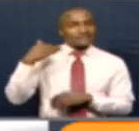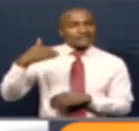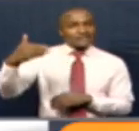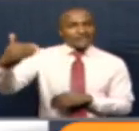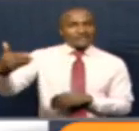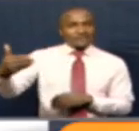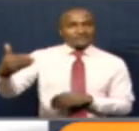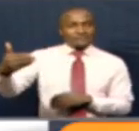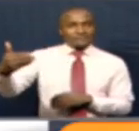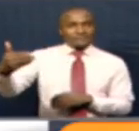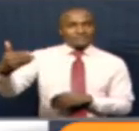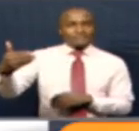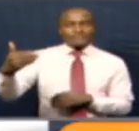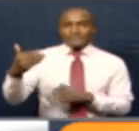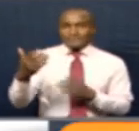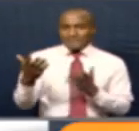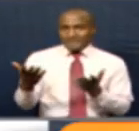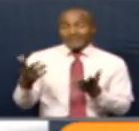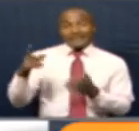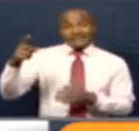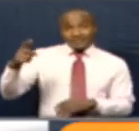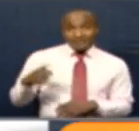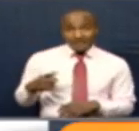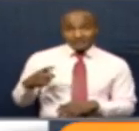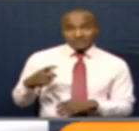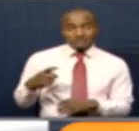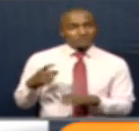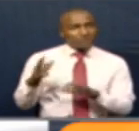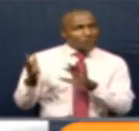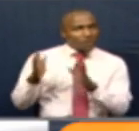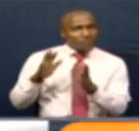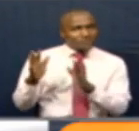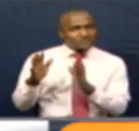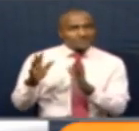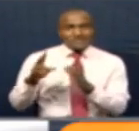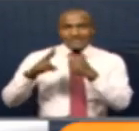Mm-hmm. The pent-up demand is closer to about